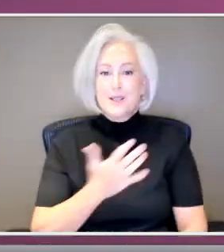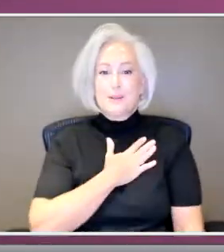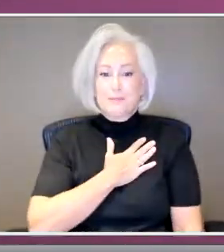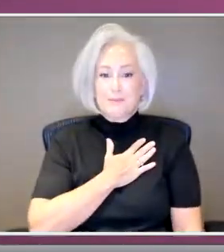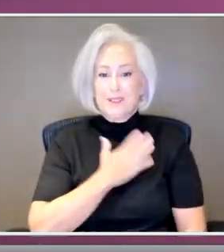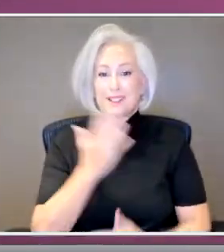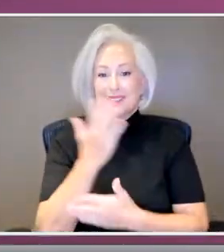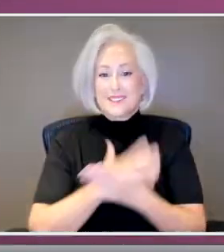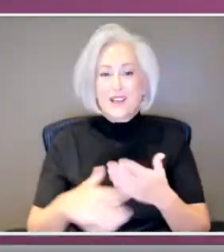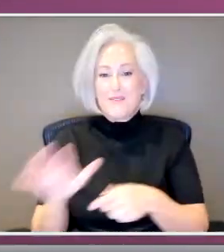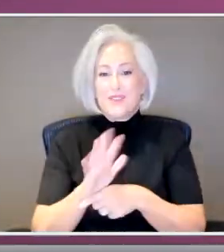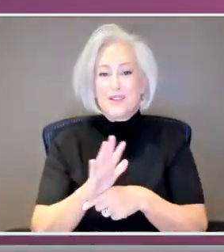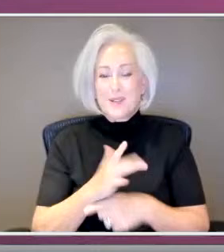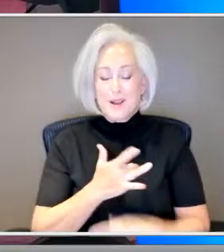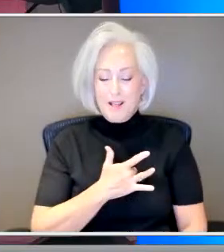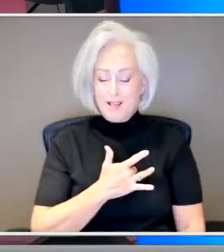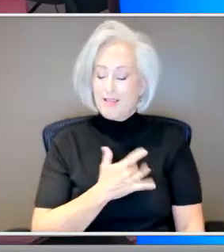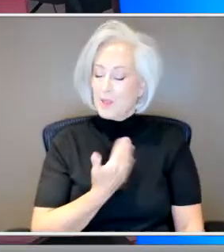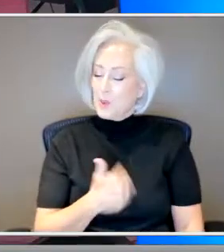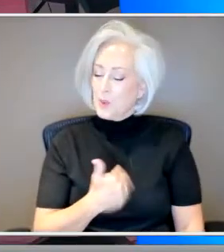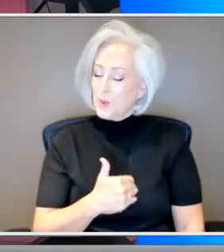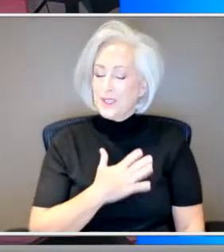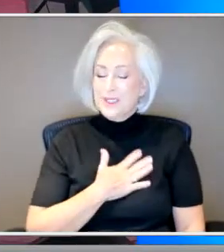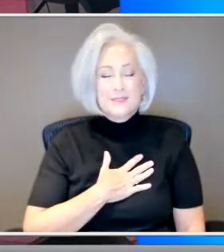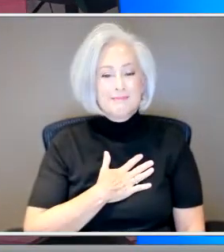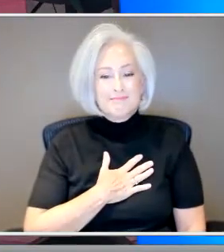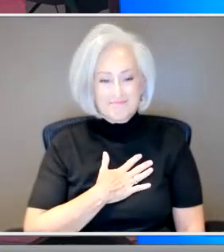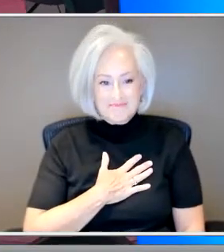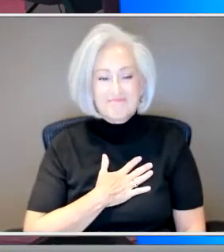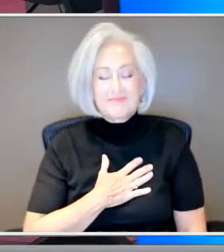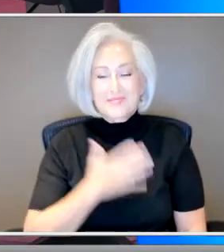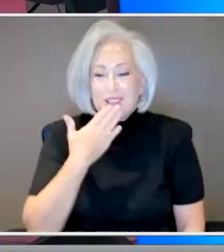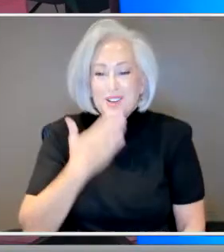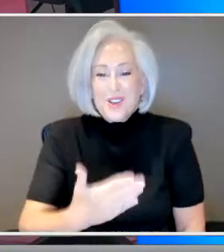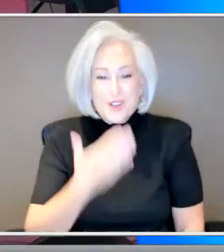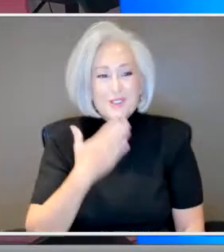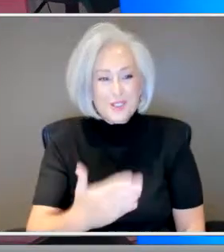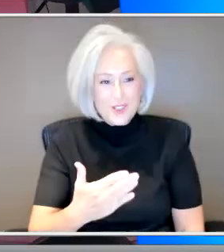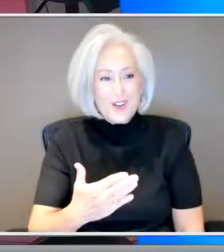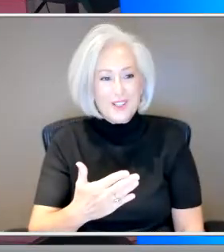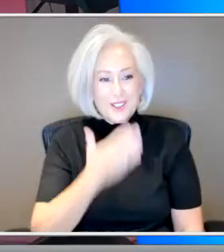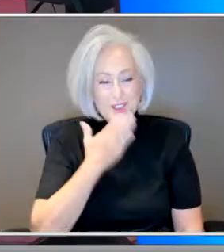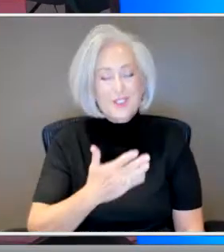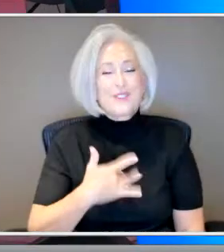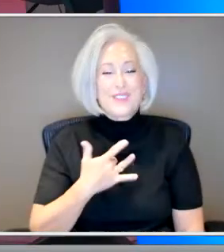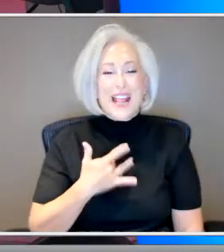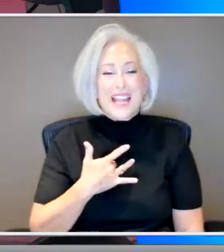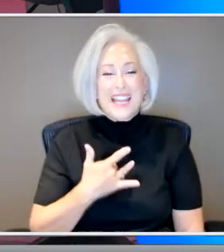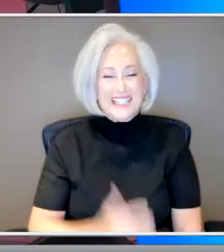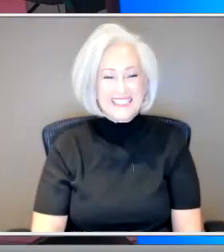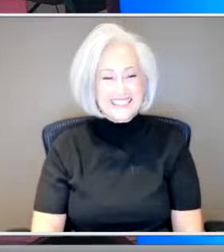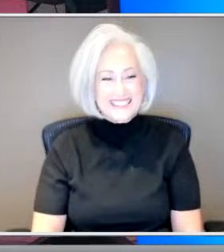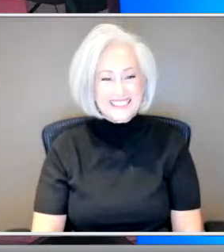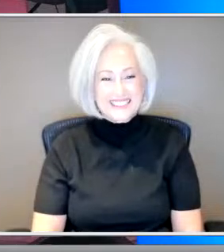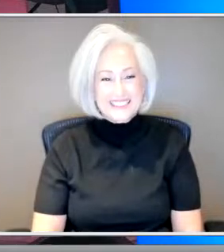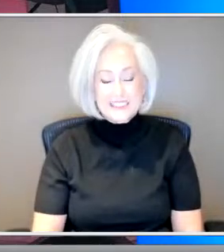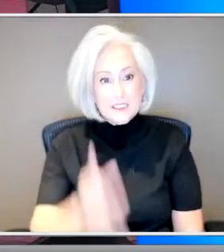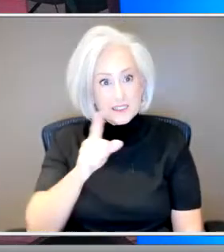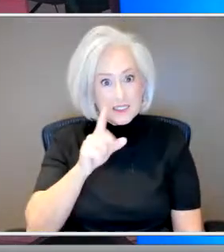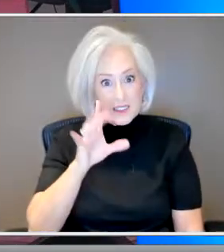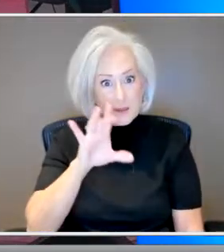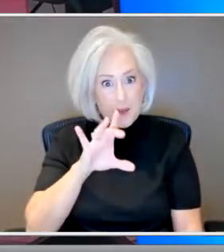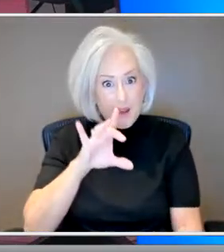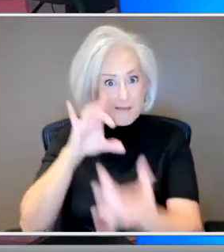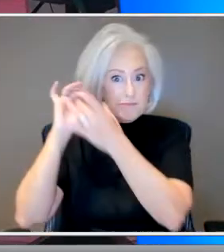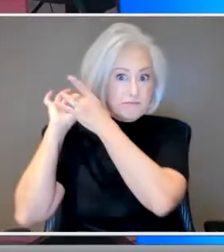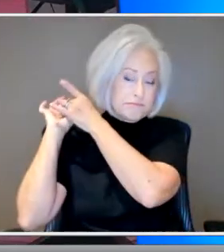a little touching. Yeah. But it's good. It's a good feeling, so. Does it bring you back to the beginning of your journey,